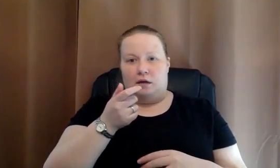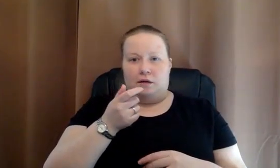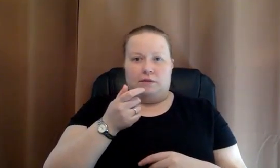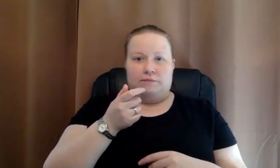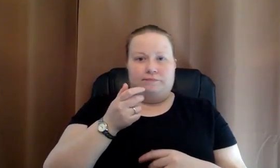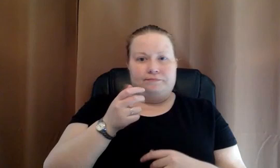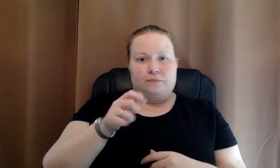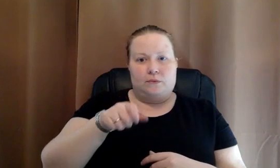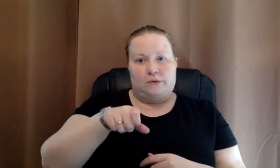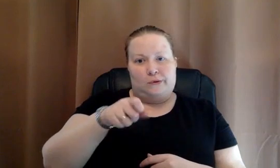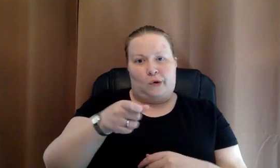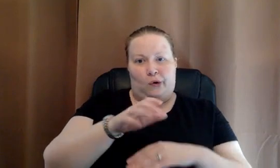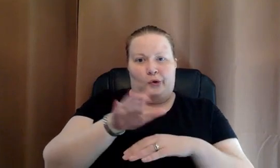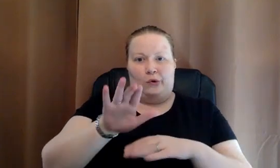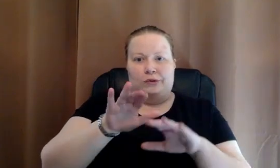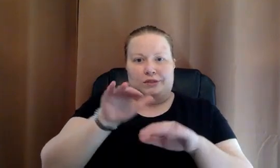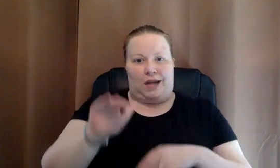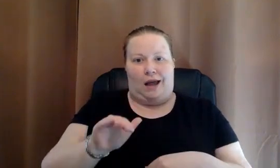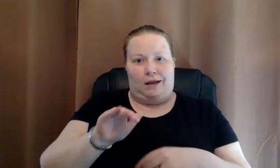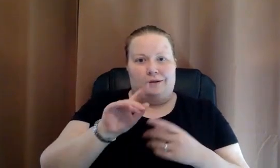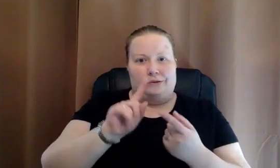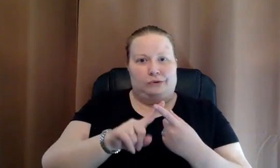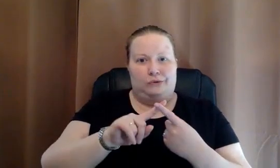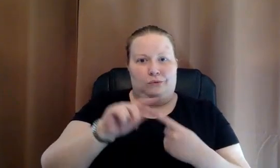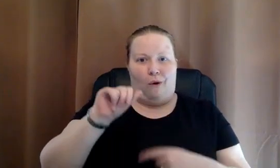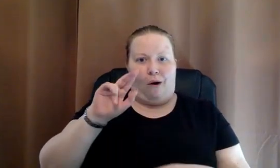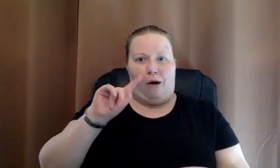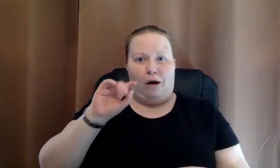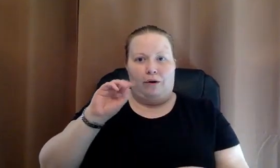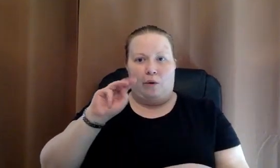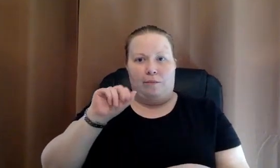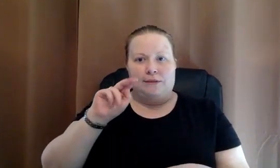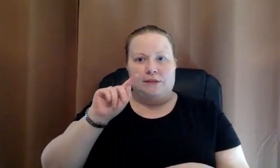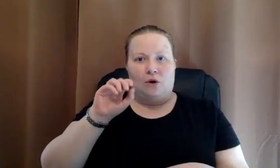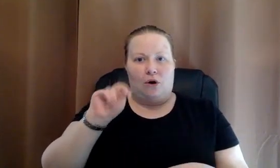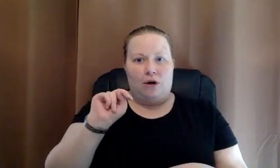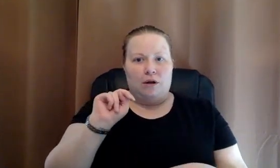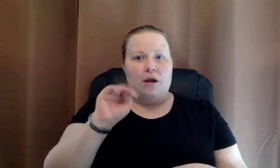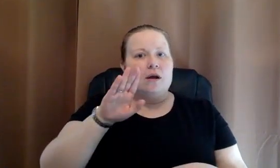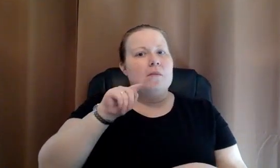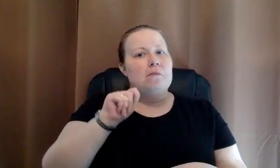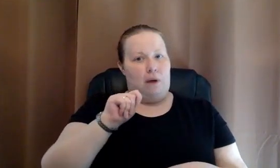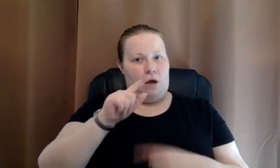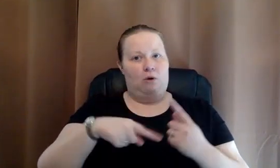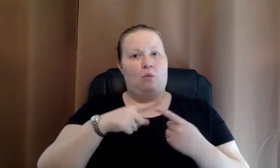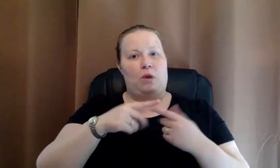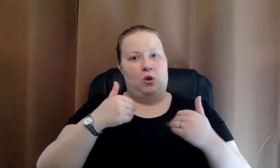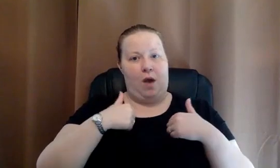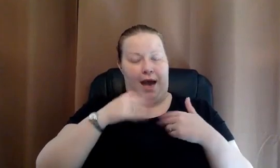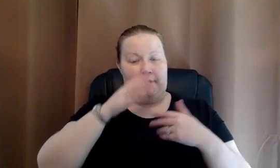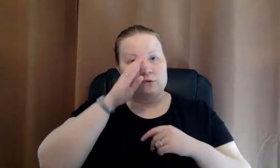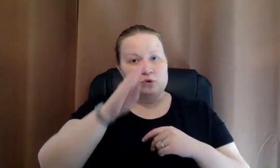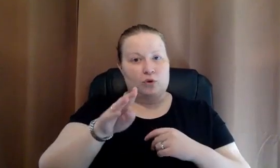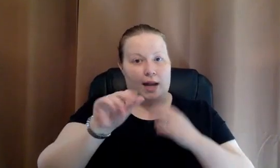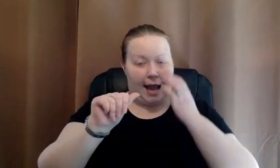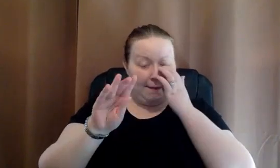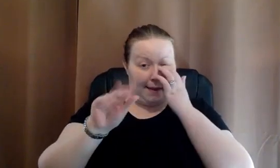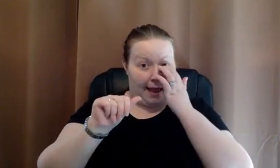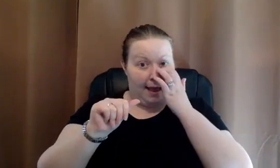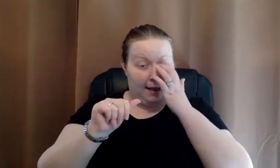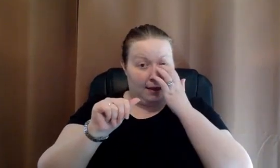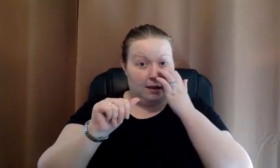an automaton in a way. But, the important piece, once you have the straight ABA, is to